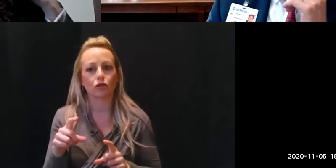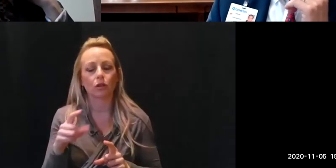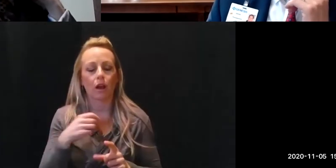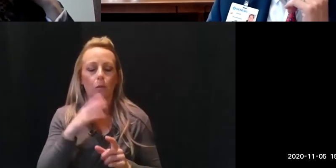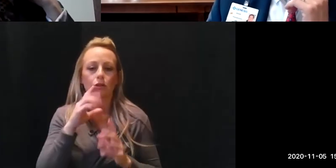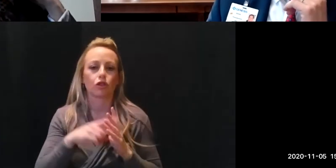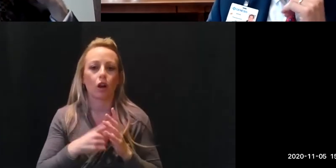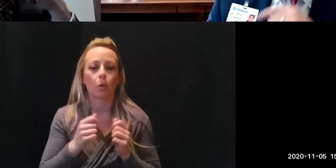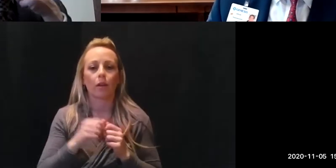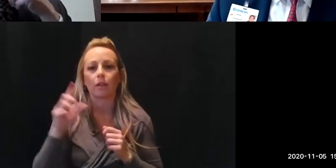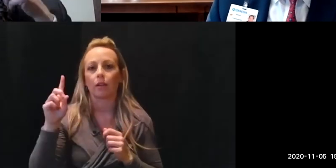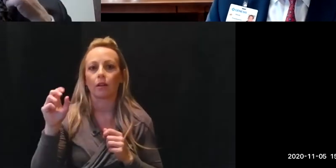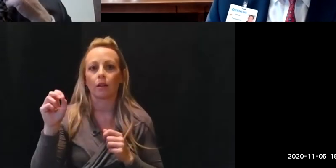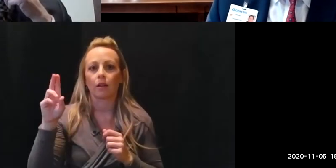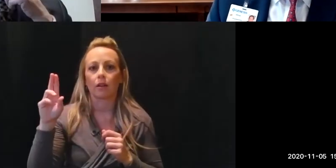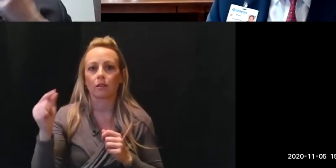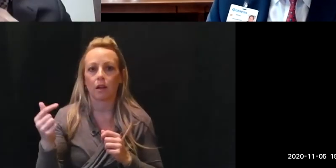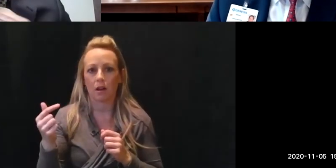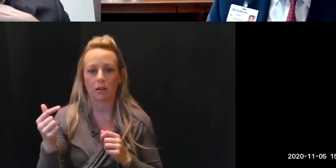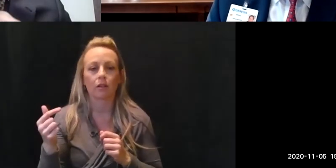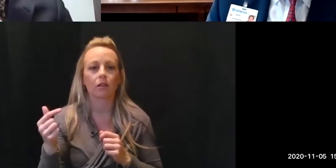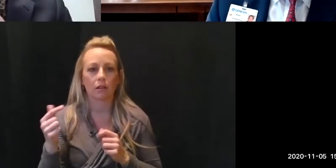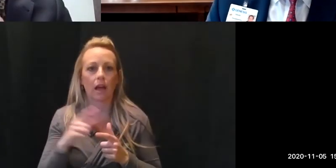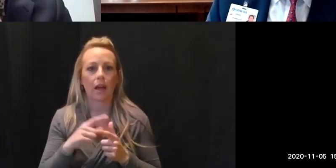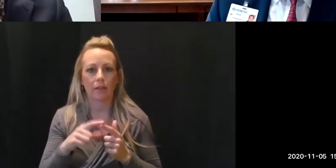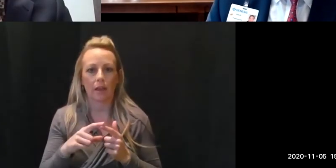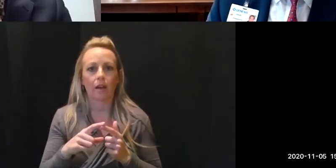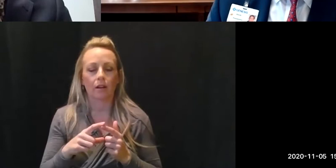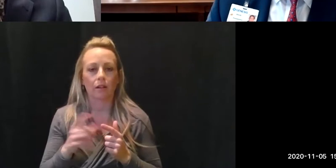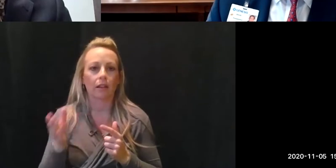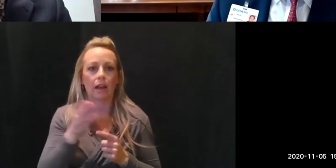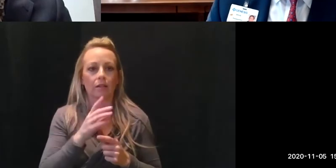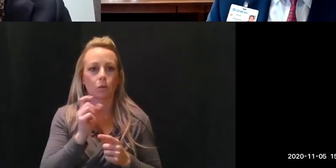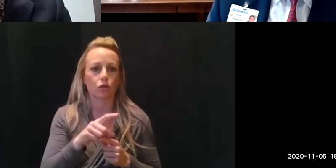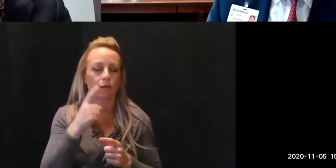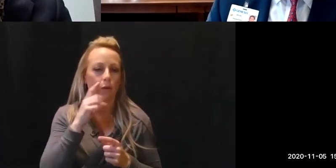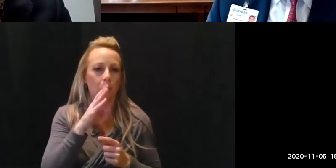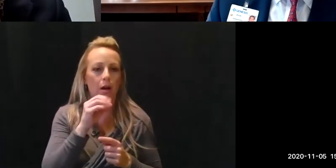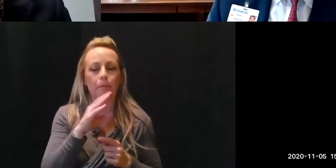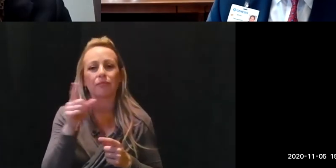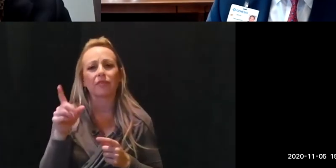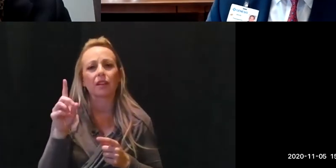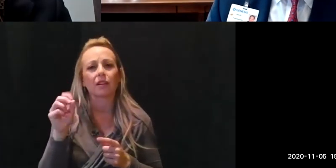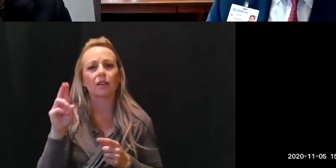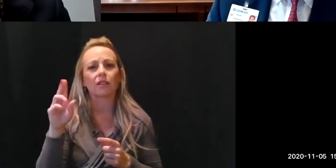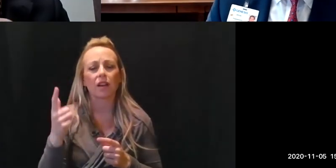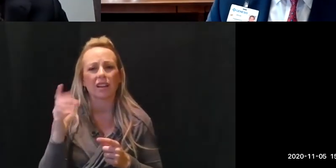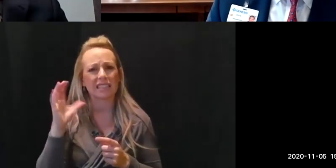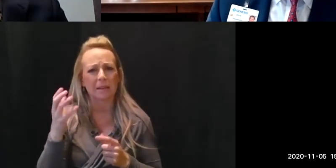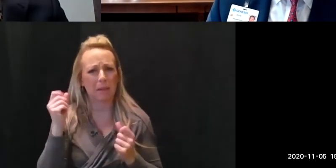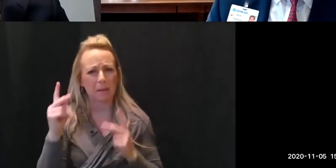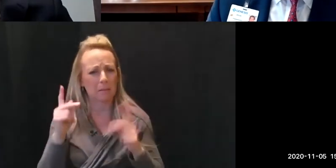with Doug for this one, and then we'll go to the next question for Bob. We've been hearing that so many people are unable to get tests